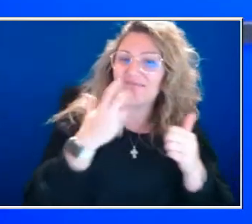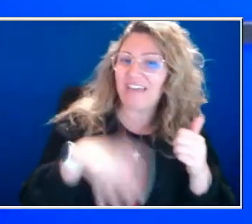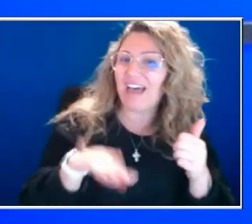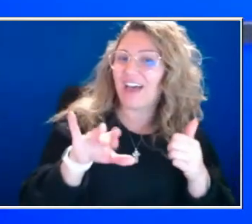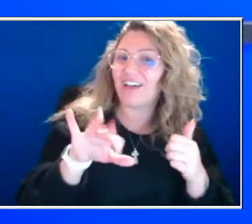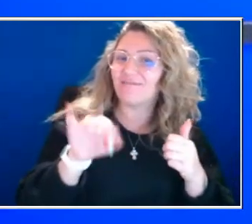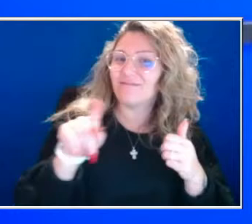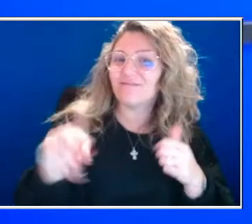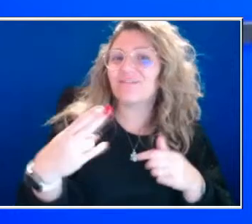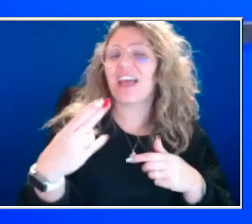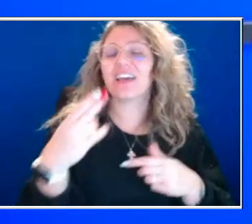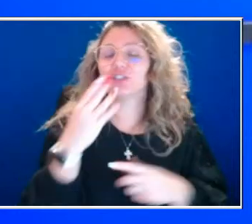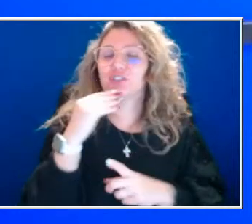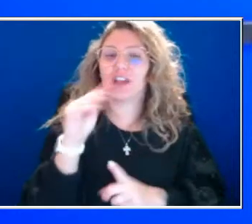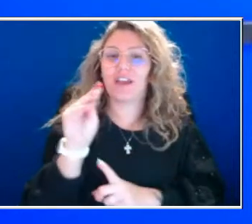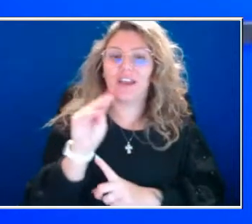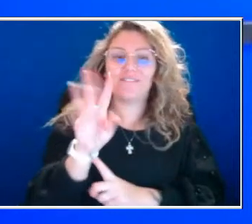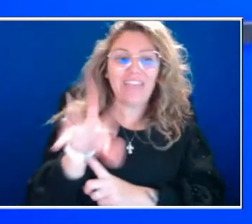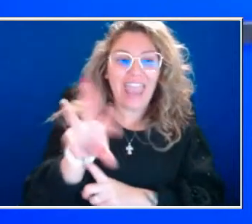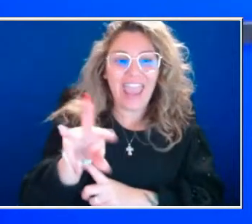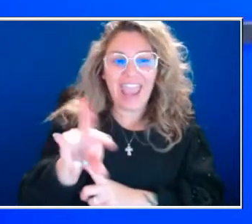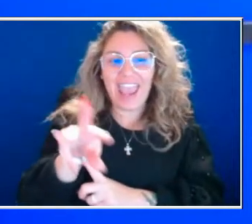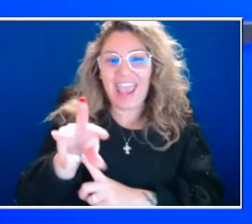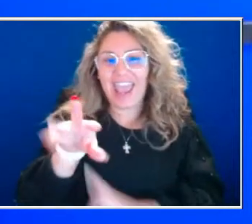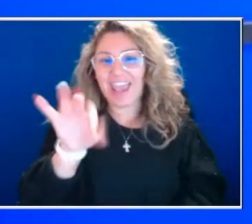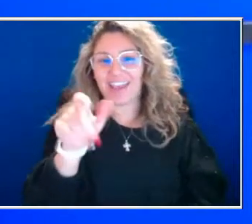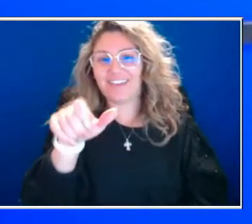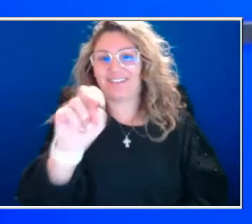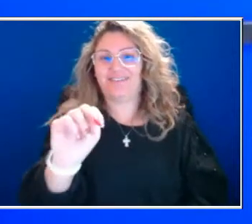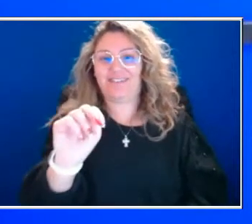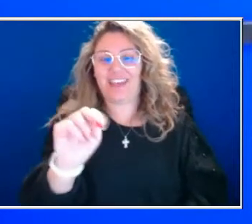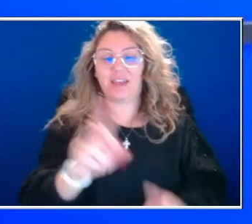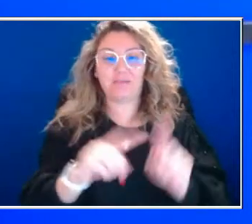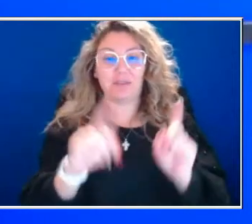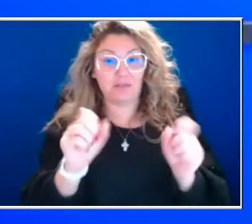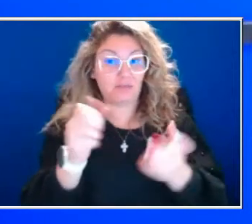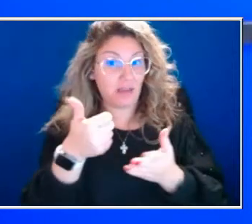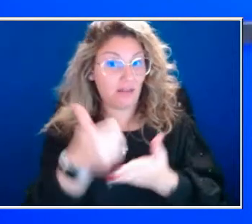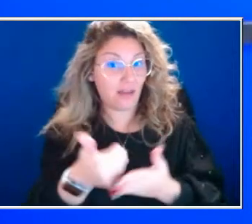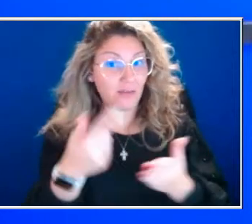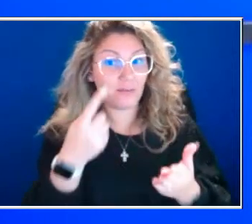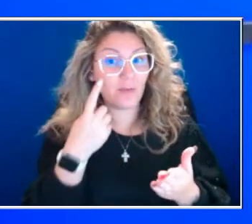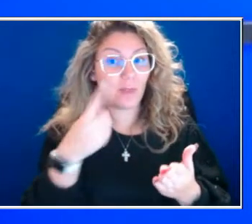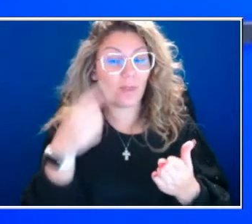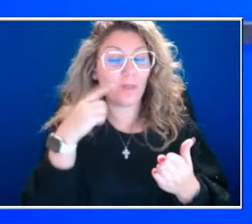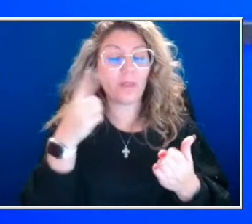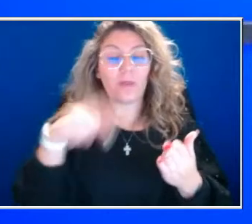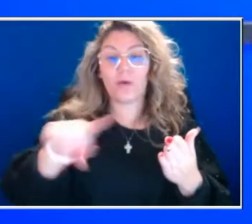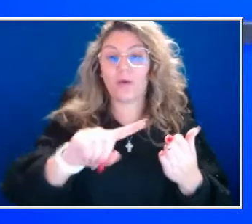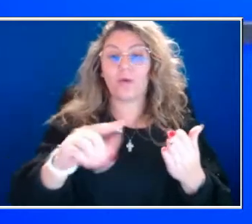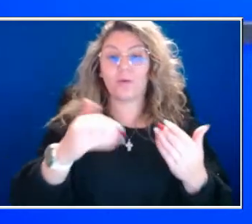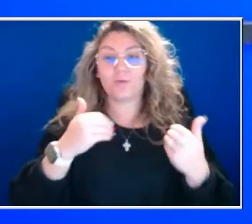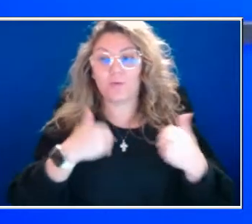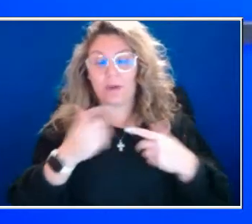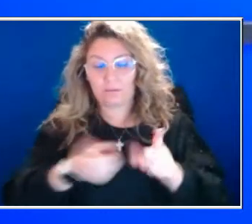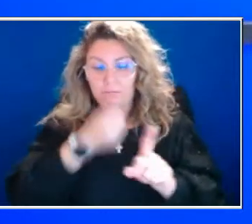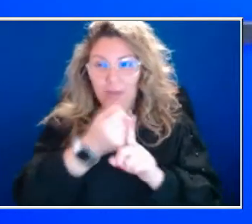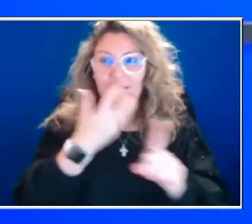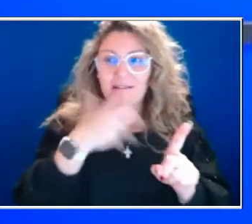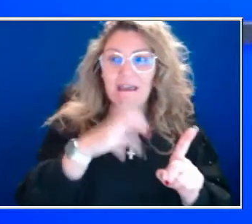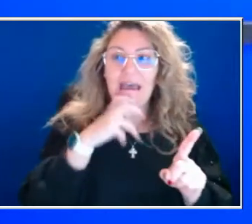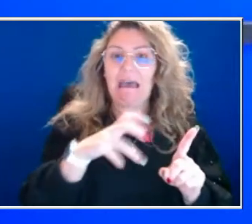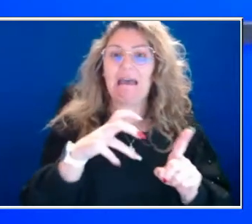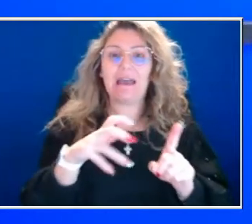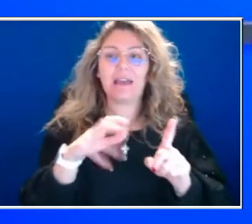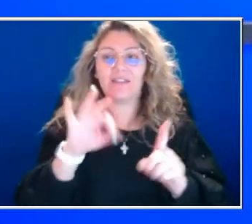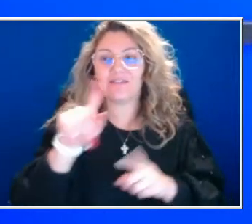which sounds maybe burdensome, but can be helpful, particularly for those acute symptoms of hot flashes. But I would